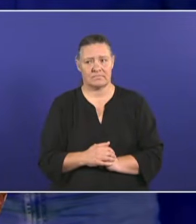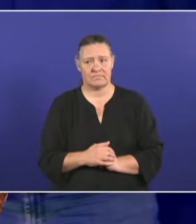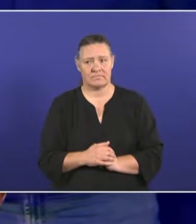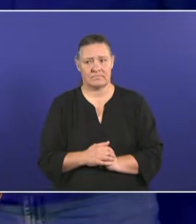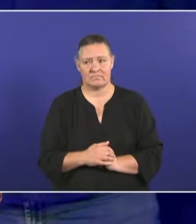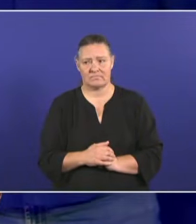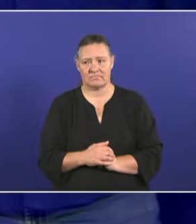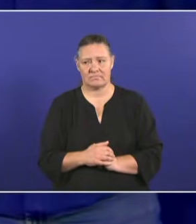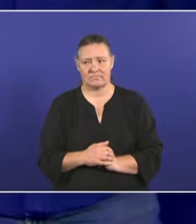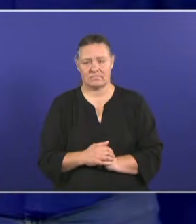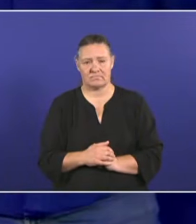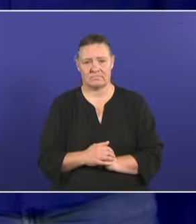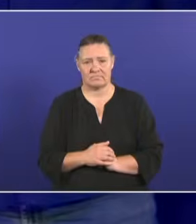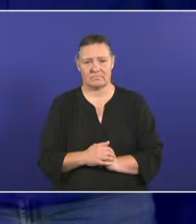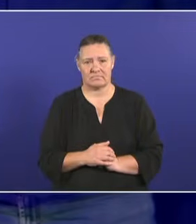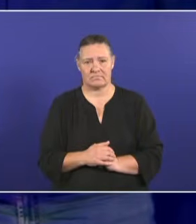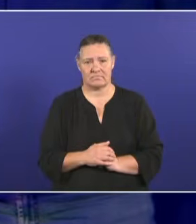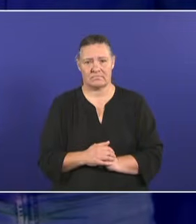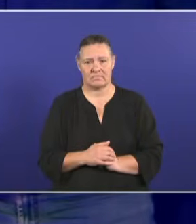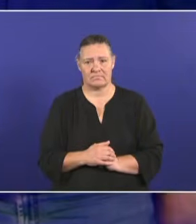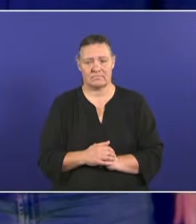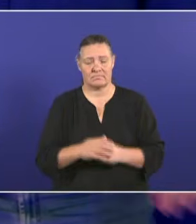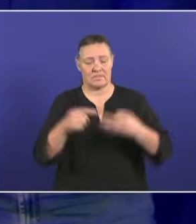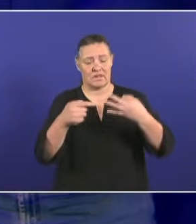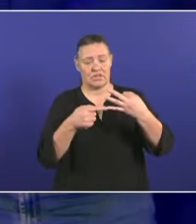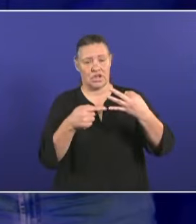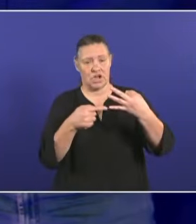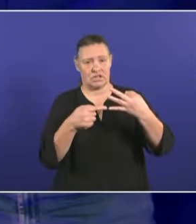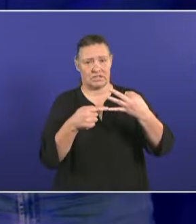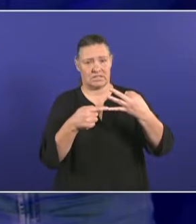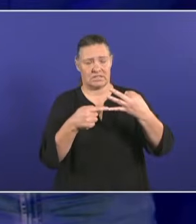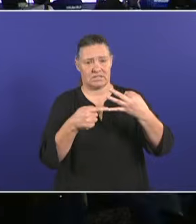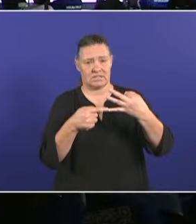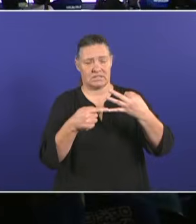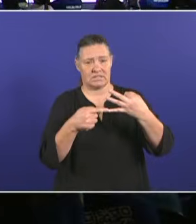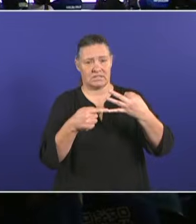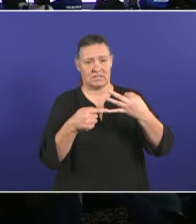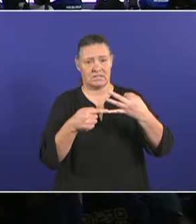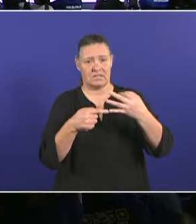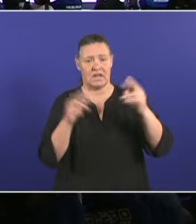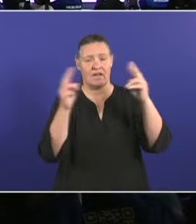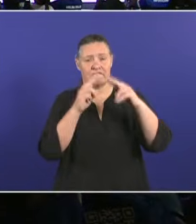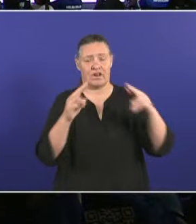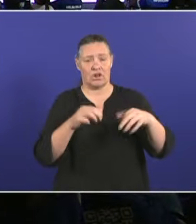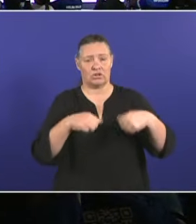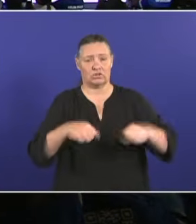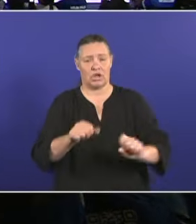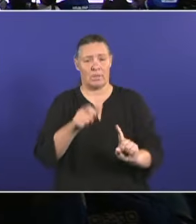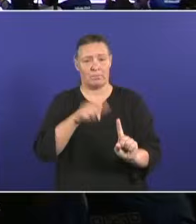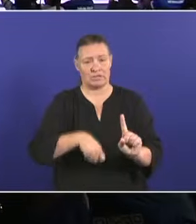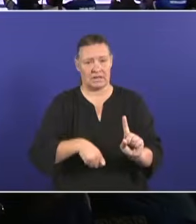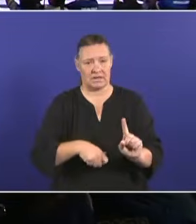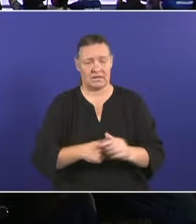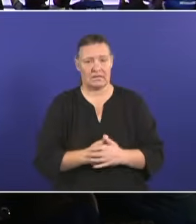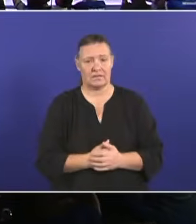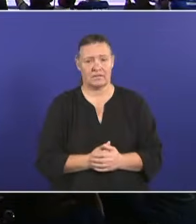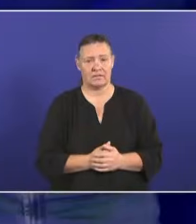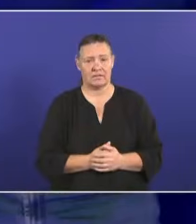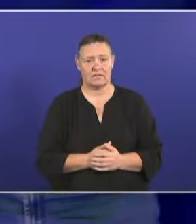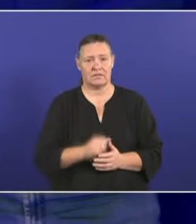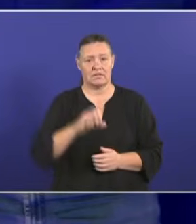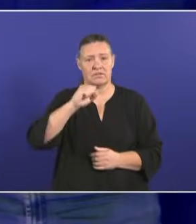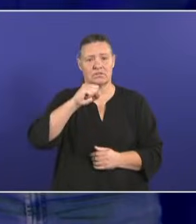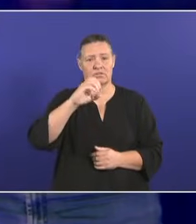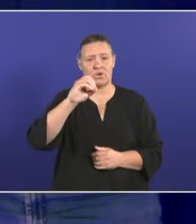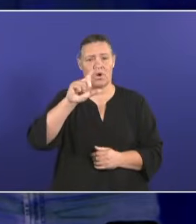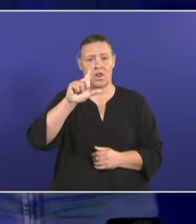you, Bridget. The third deputy federal chairperson is